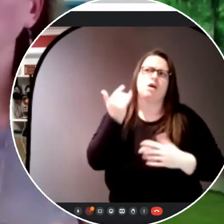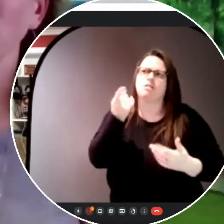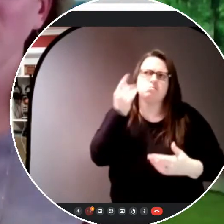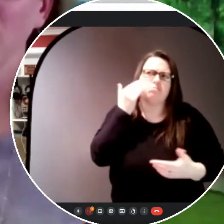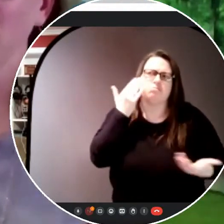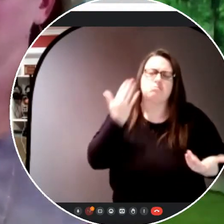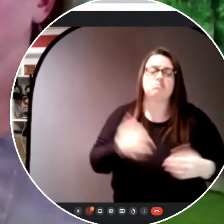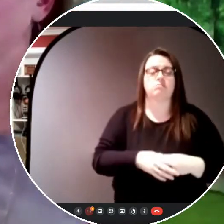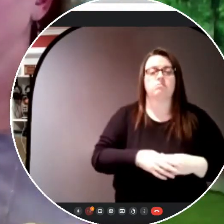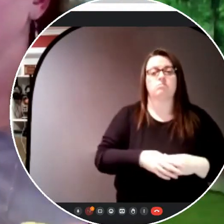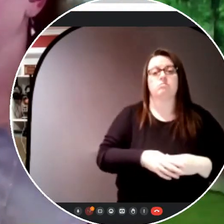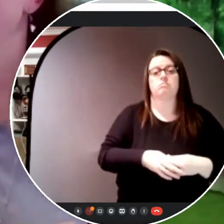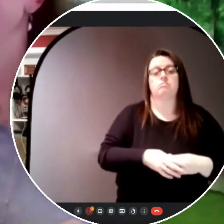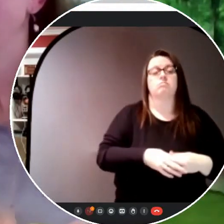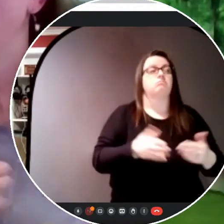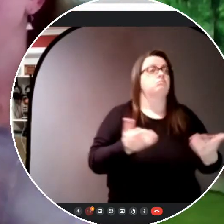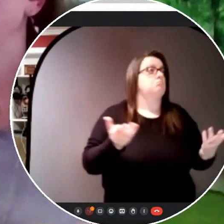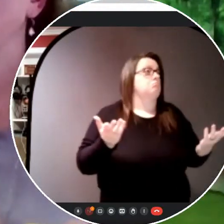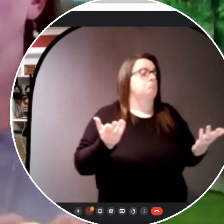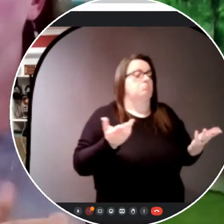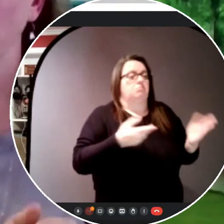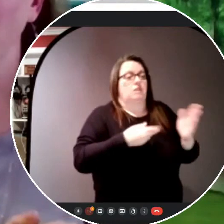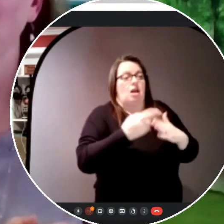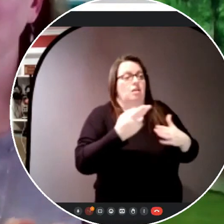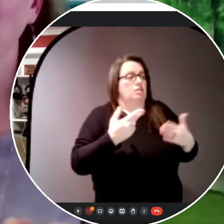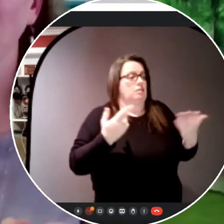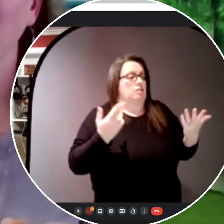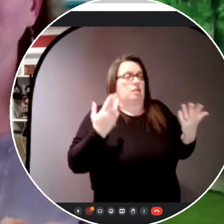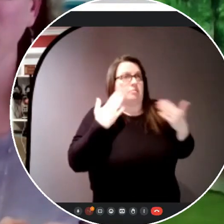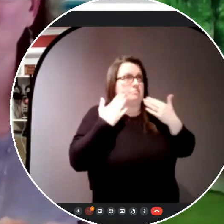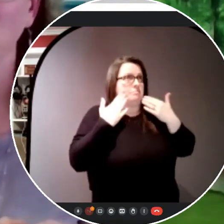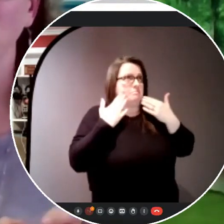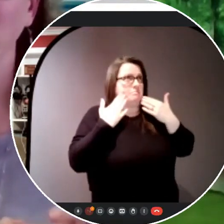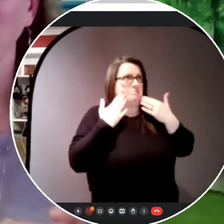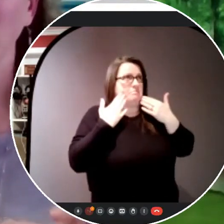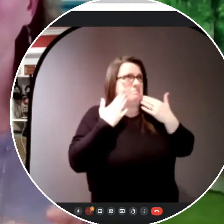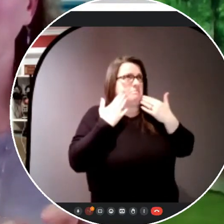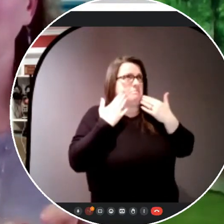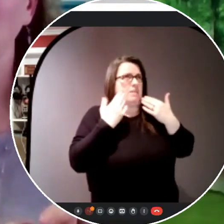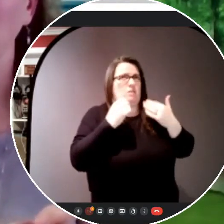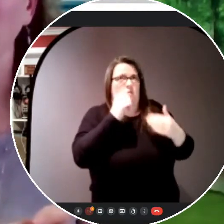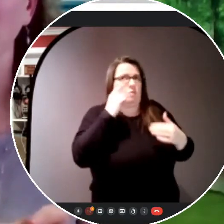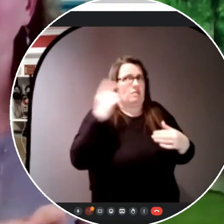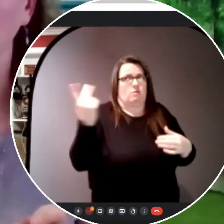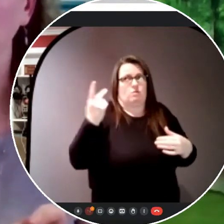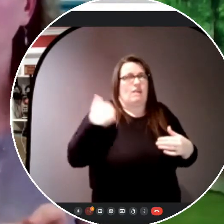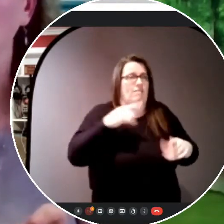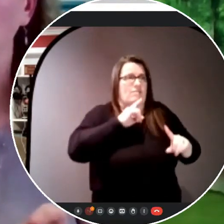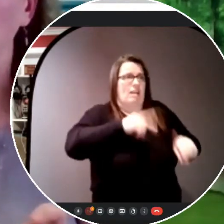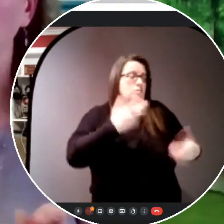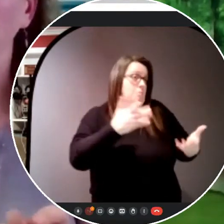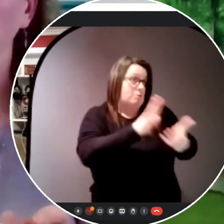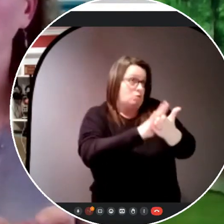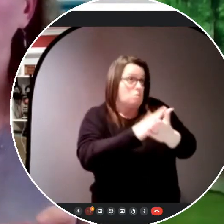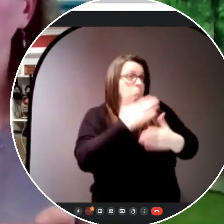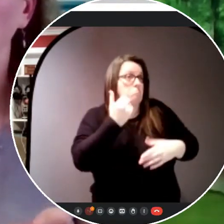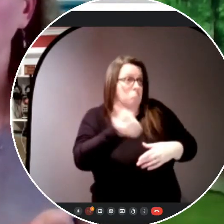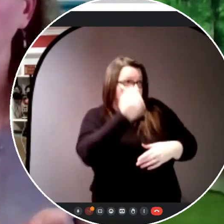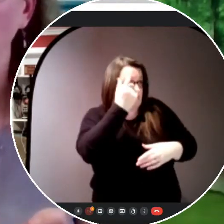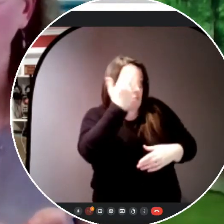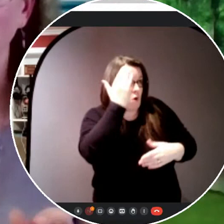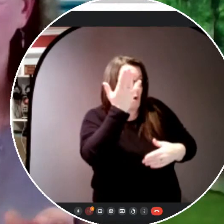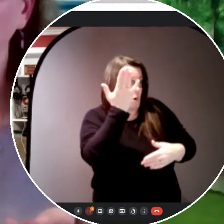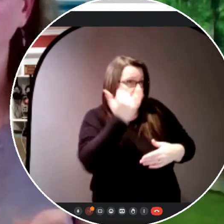I don't know that we would know the answer to that. I think the school might have a better idea. I